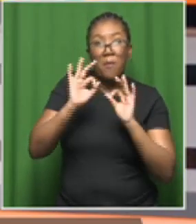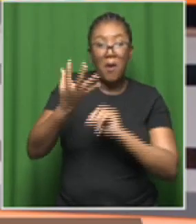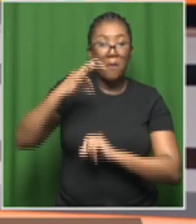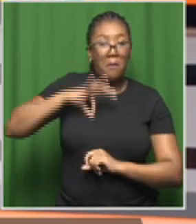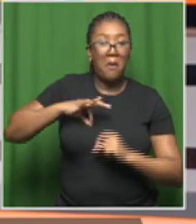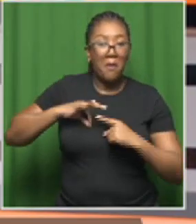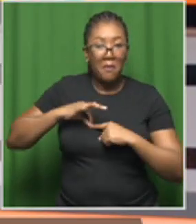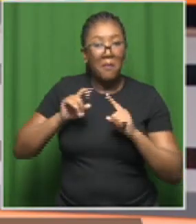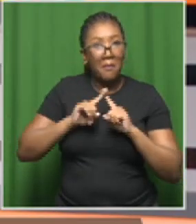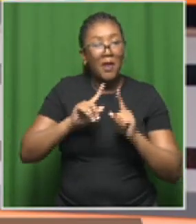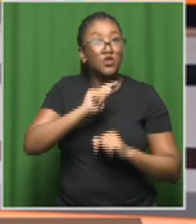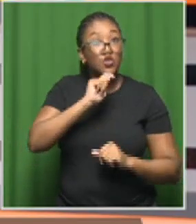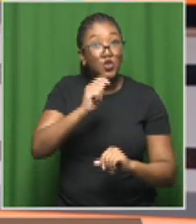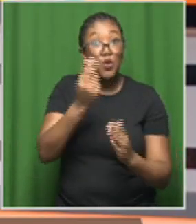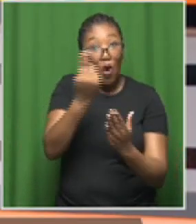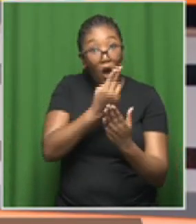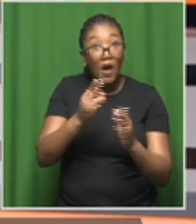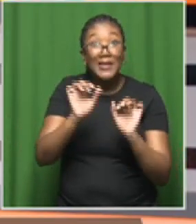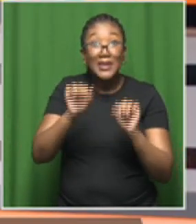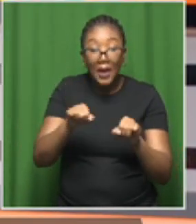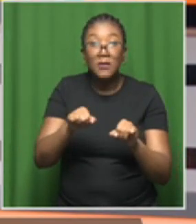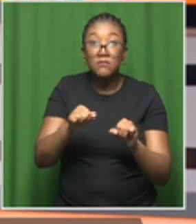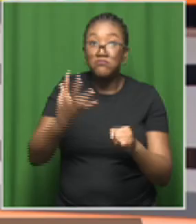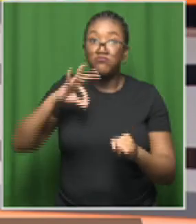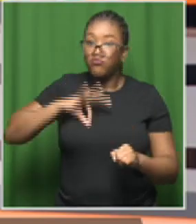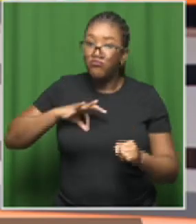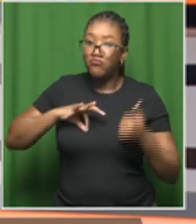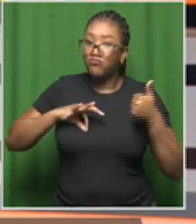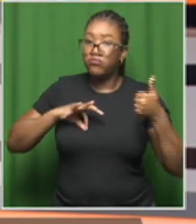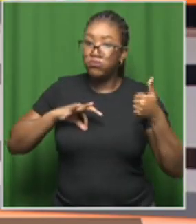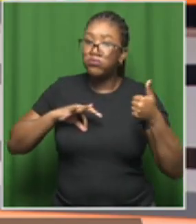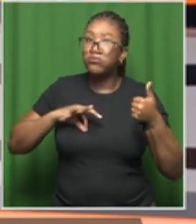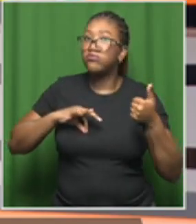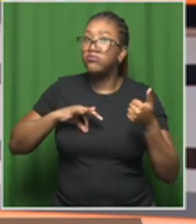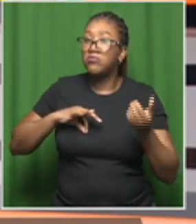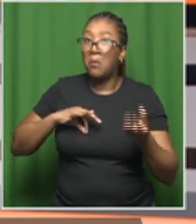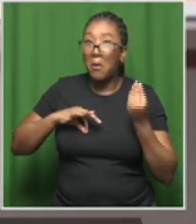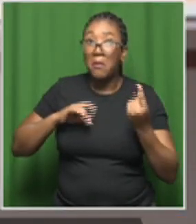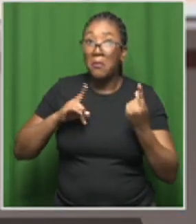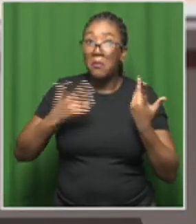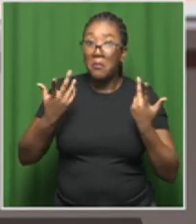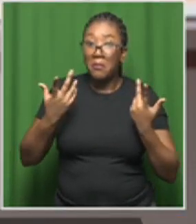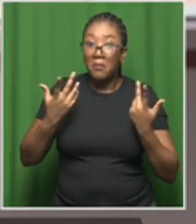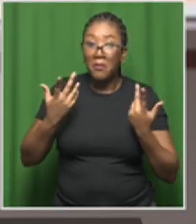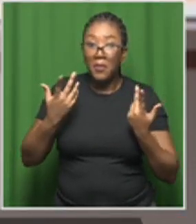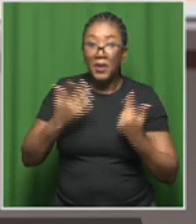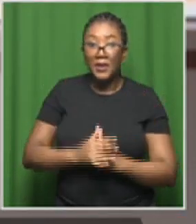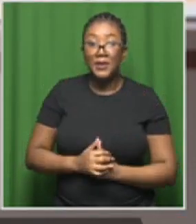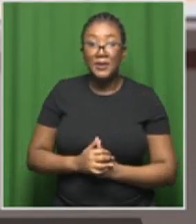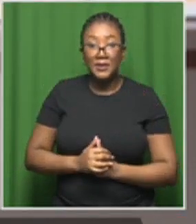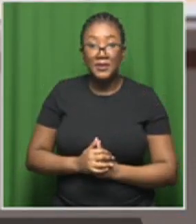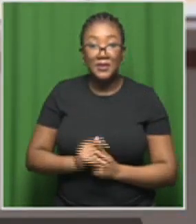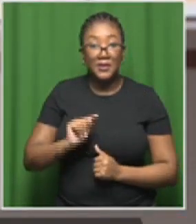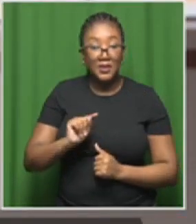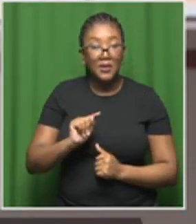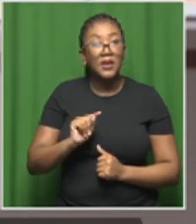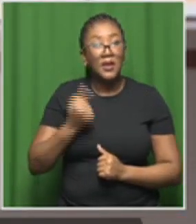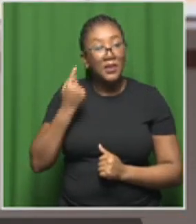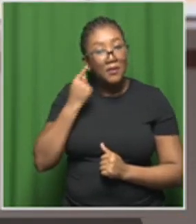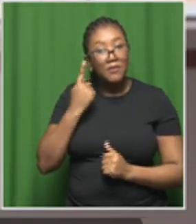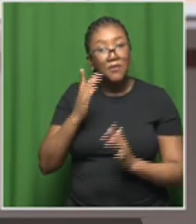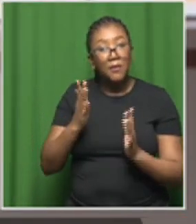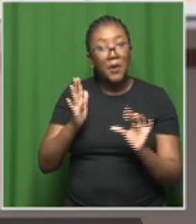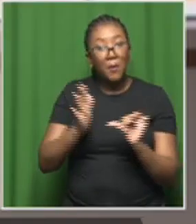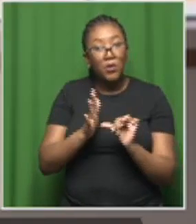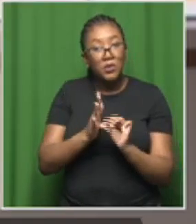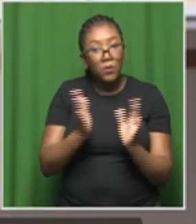arts in its entirety, of course, can be a vehicle for livelihoods. Was that conversation had? It was, and it is. I think it's a way of also